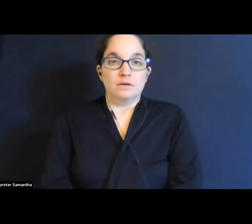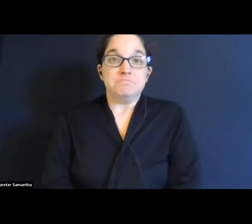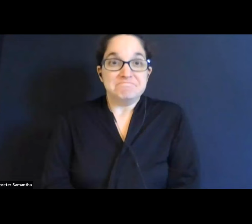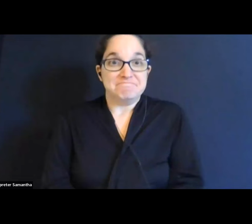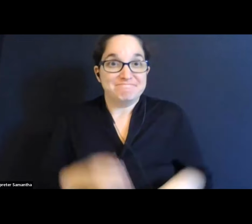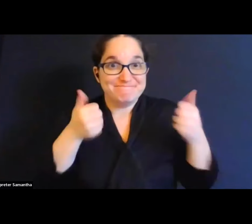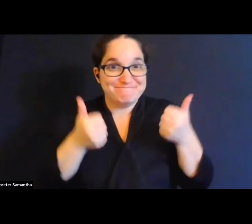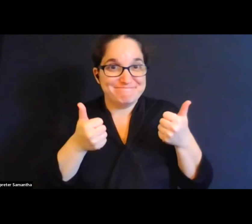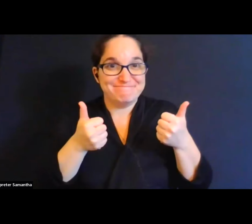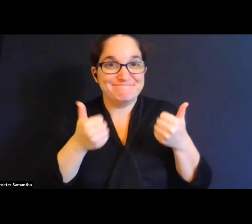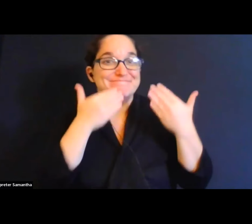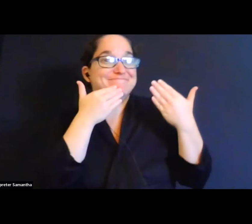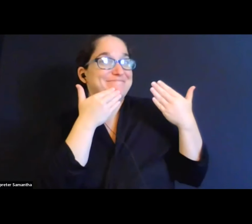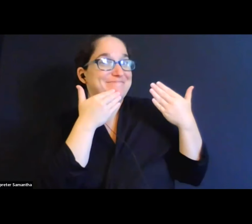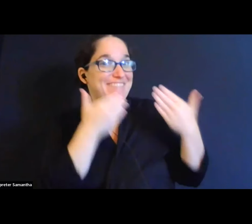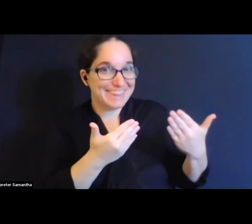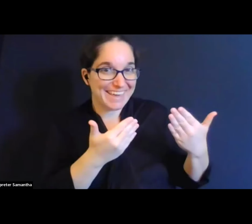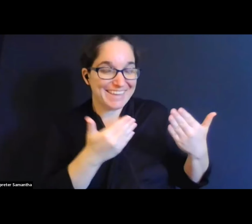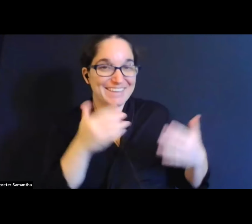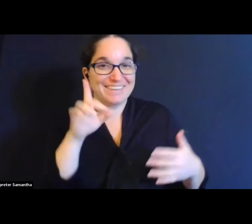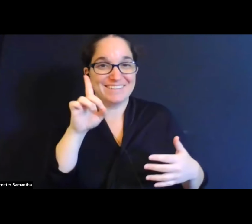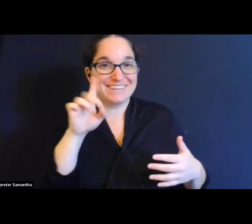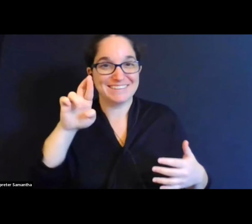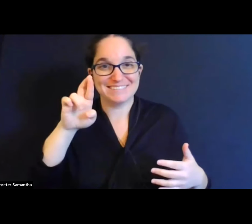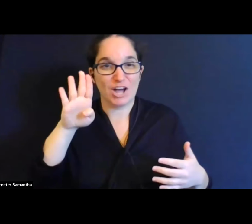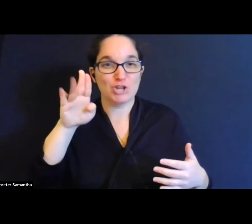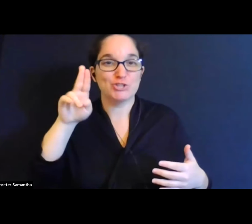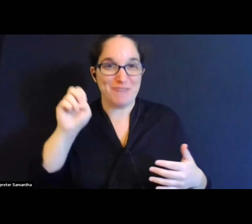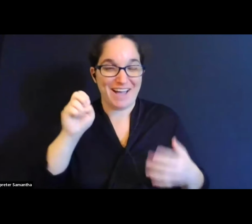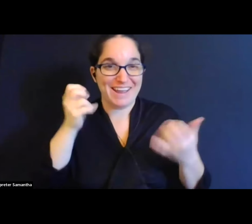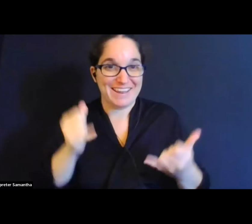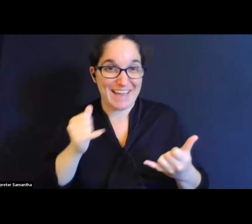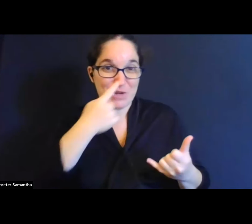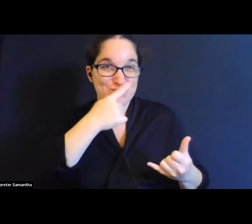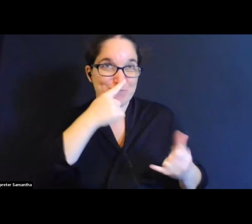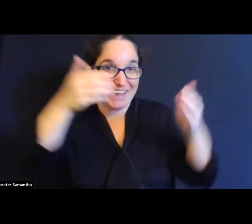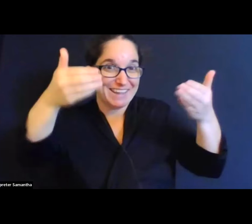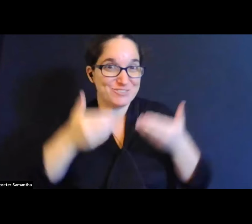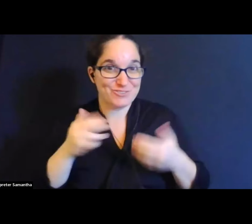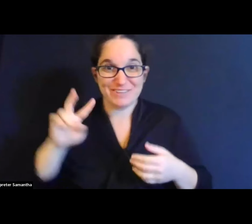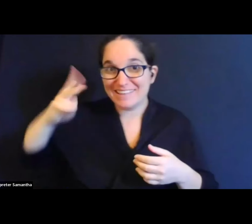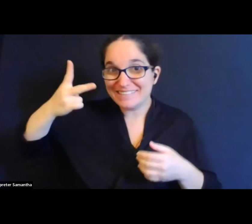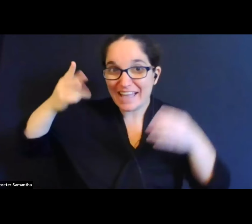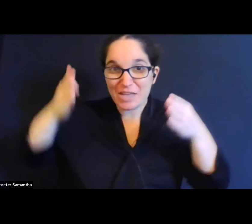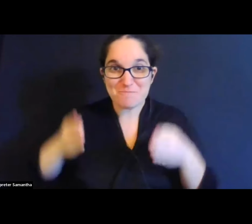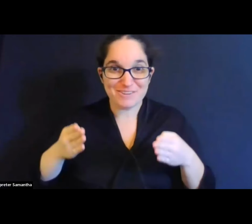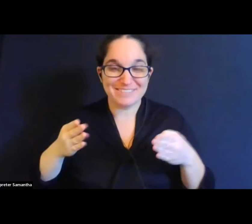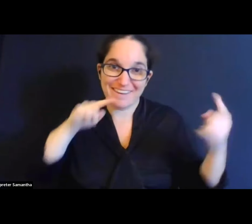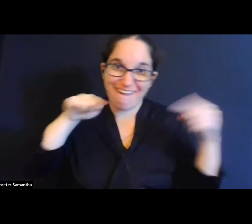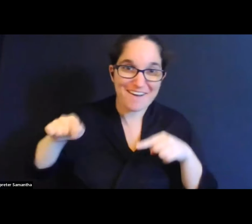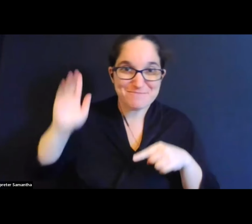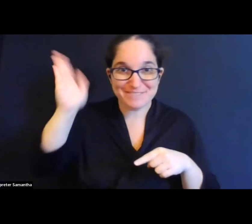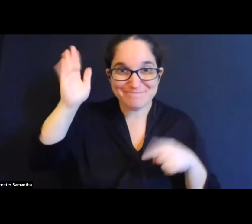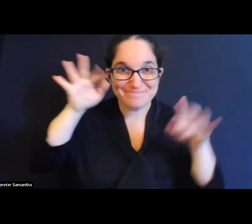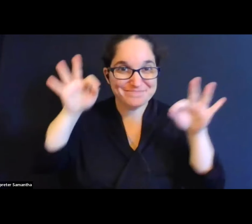Okay, so in the interest of time, I'm going to have Dr. Bonnie introduce our next speaker. And again, you'll in